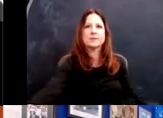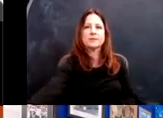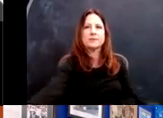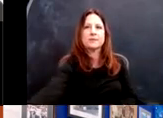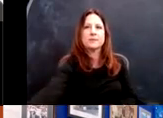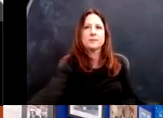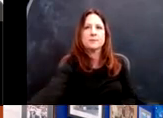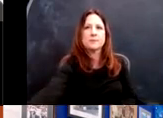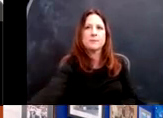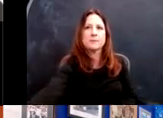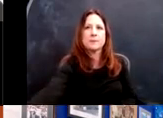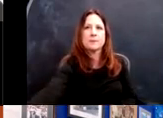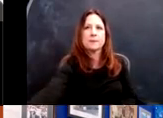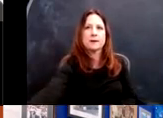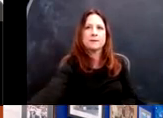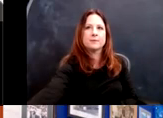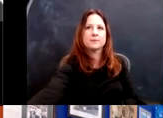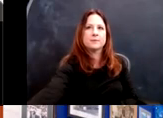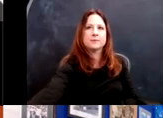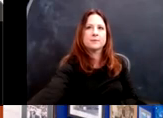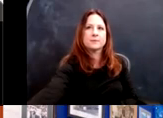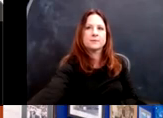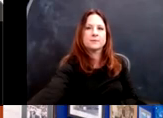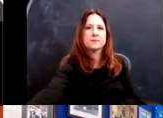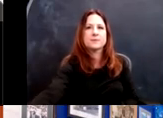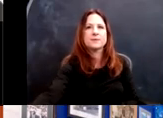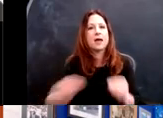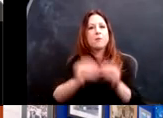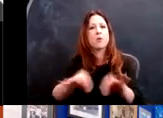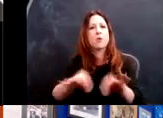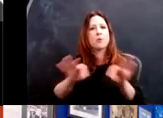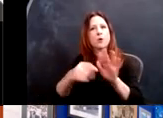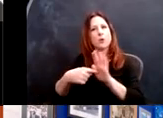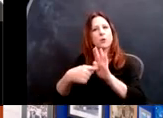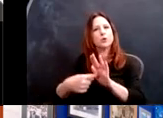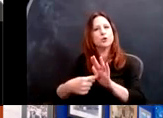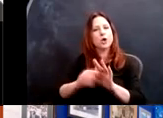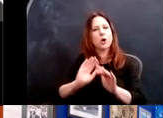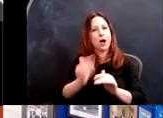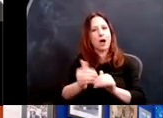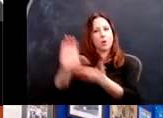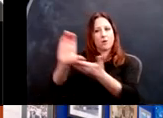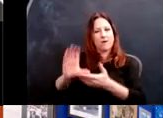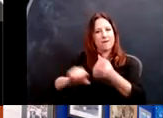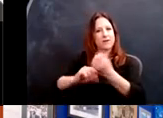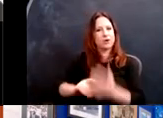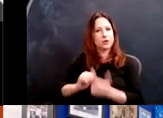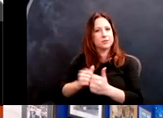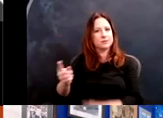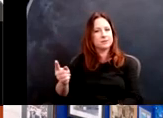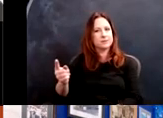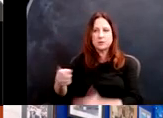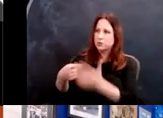more important, how do we show that to our funders? How do we show that to, you know,